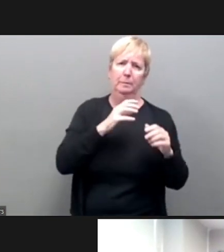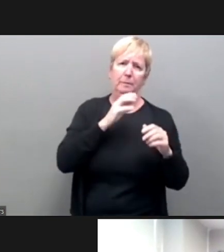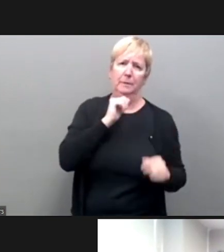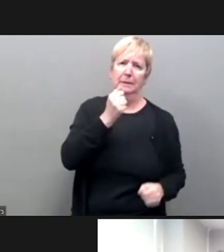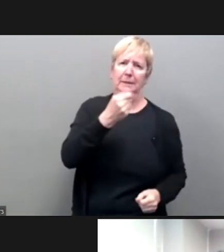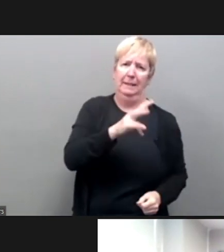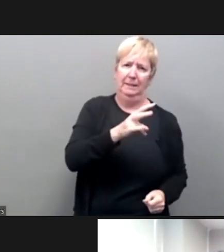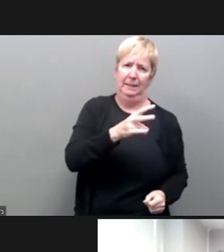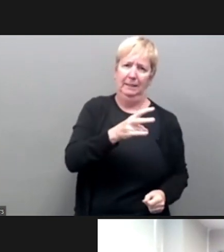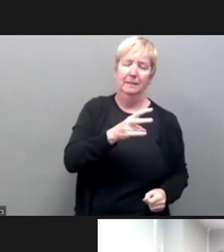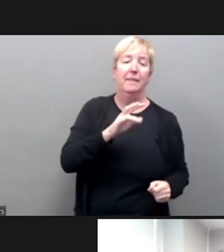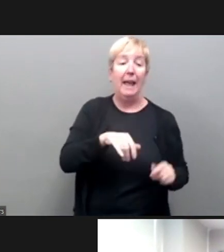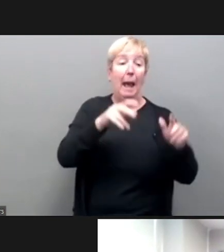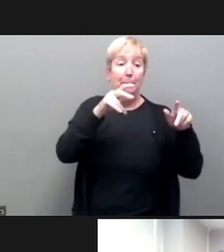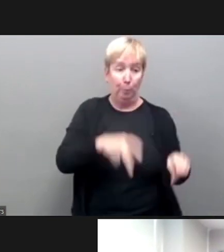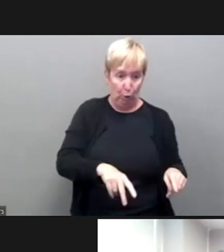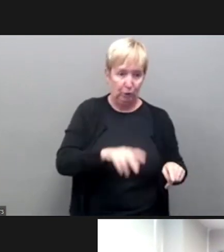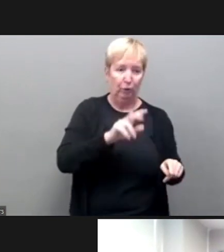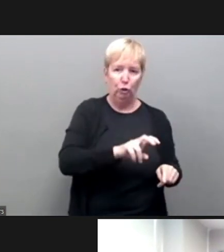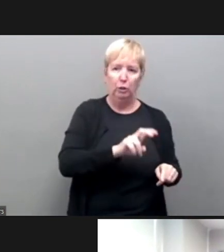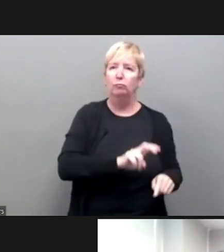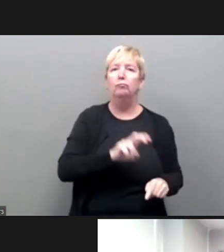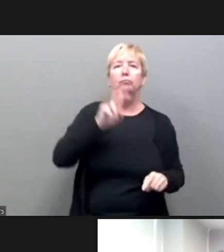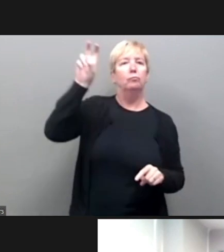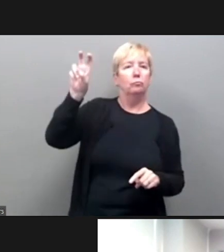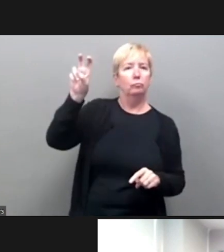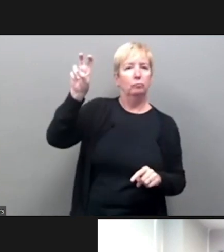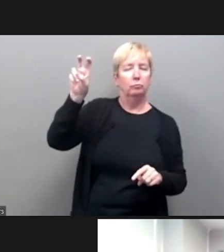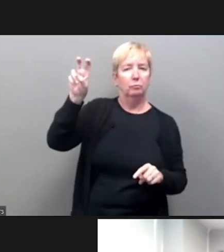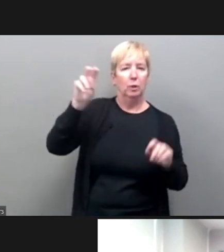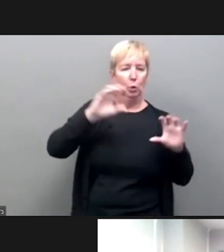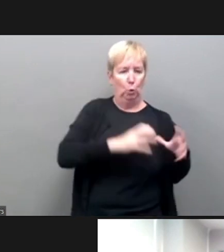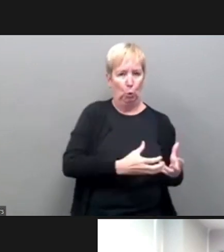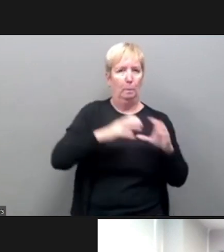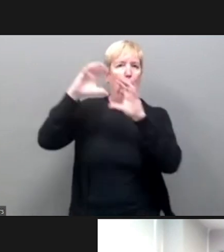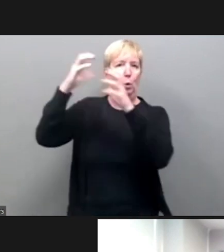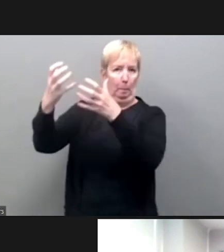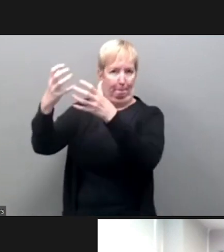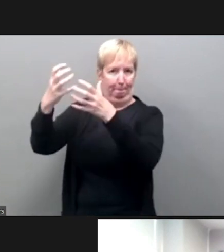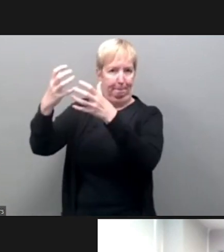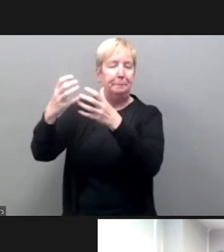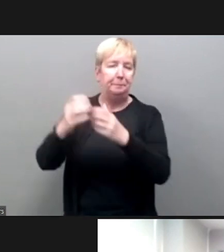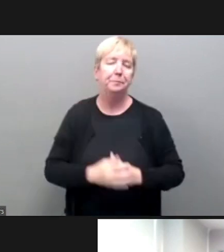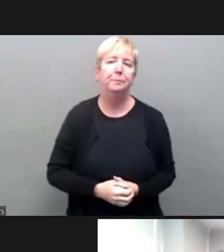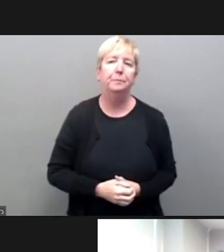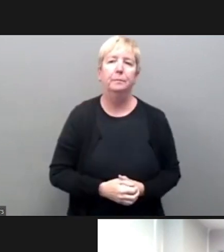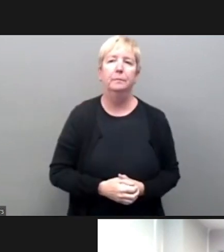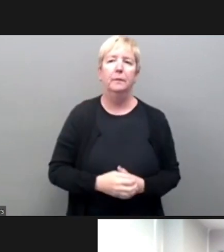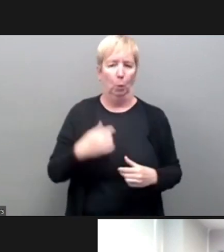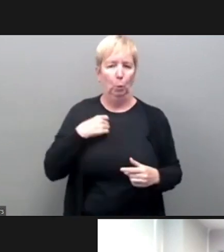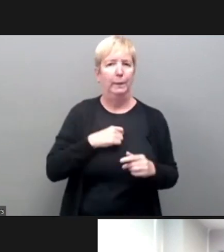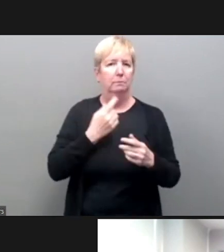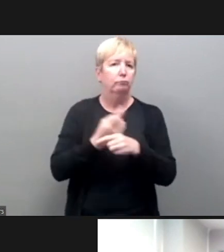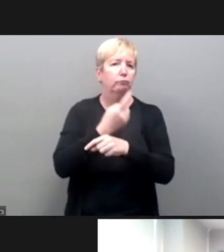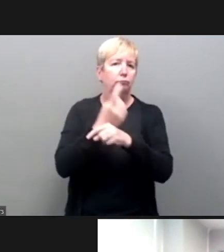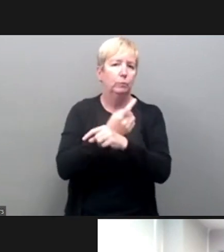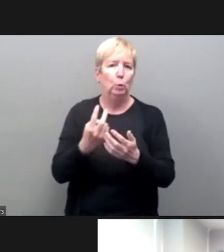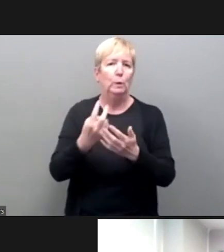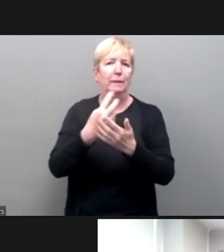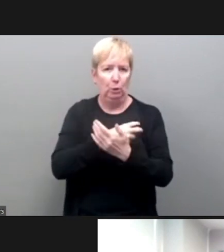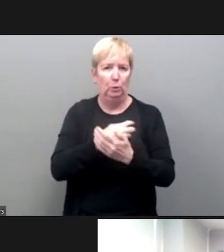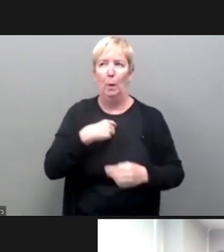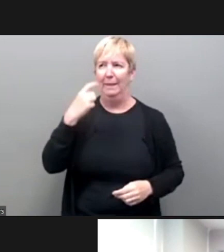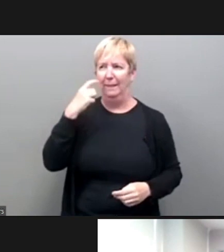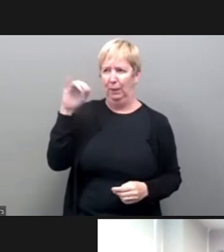17-year-old group. And so we are aging our population and regrouping them on a regular basis. And I think what Julia is saying